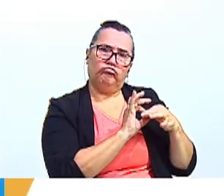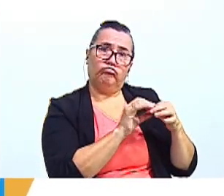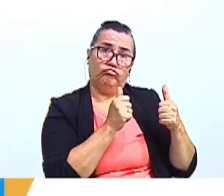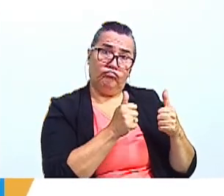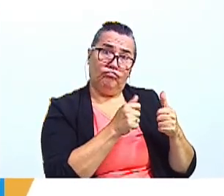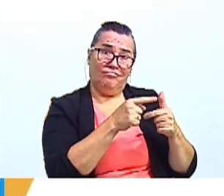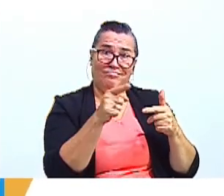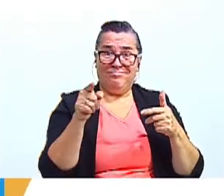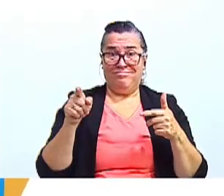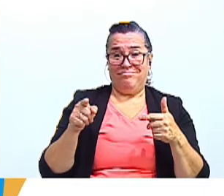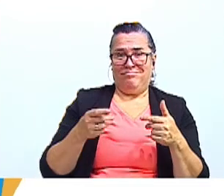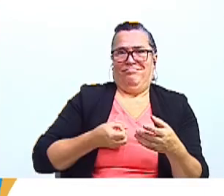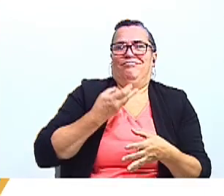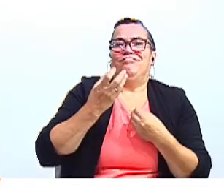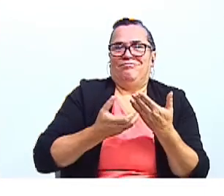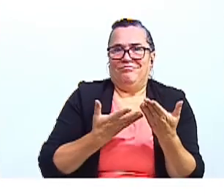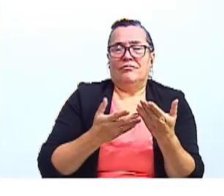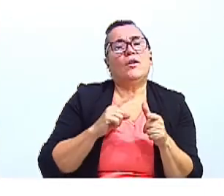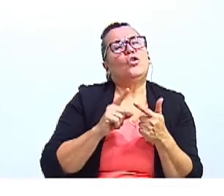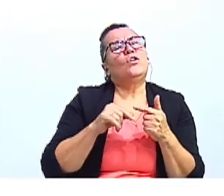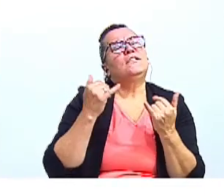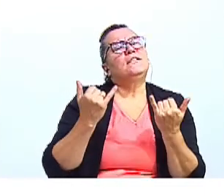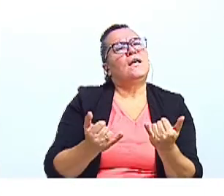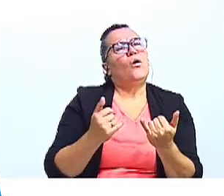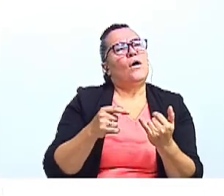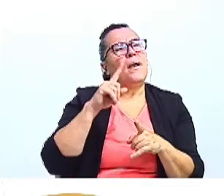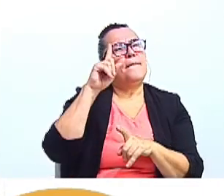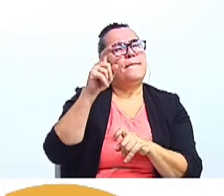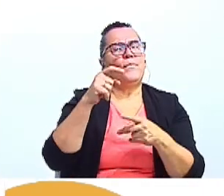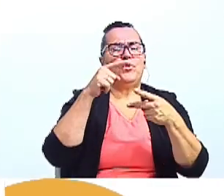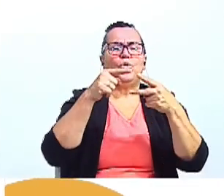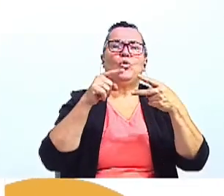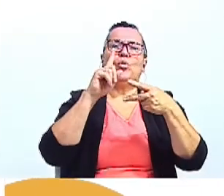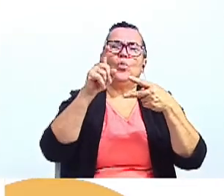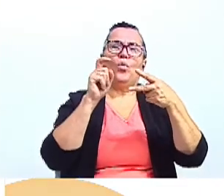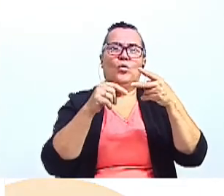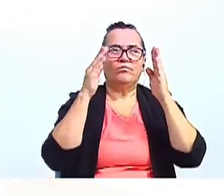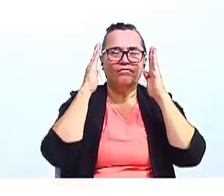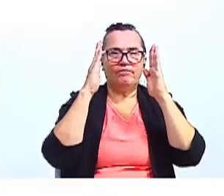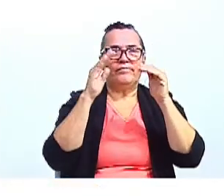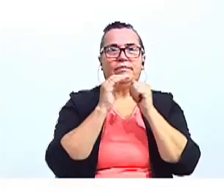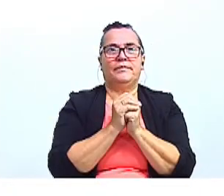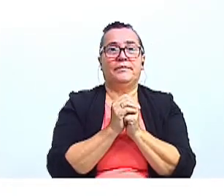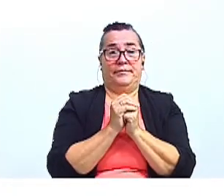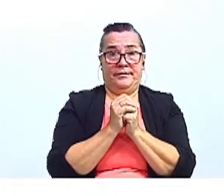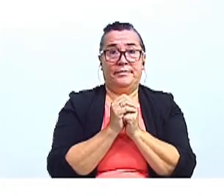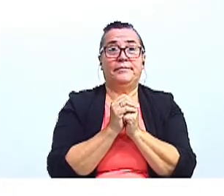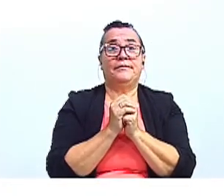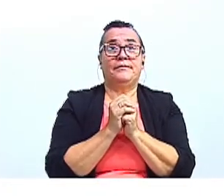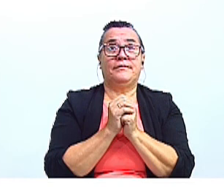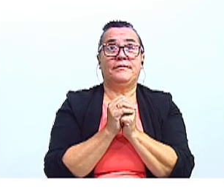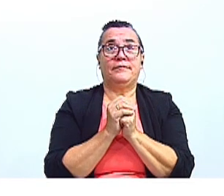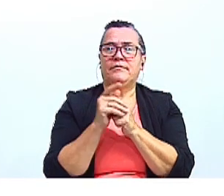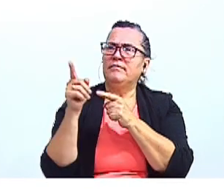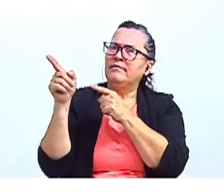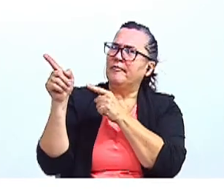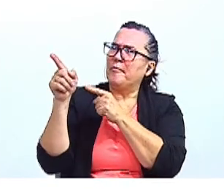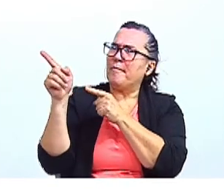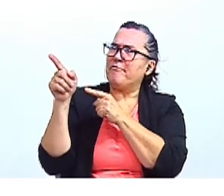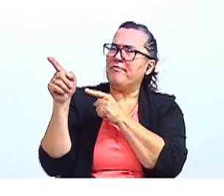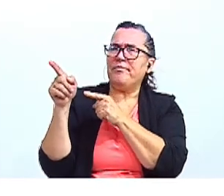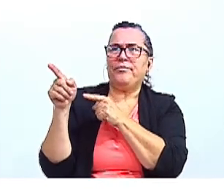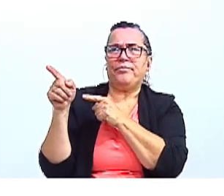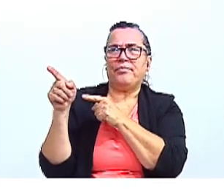okay? So I'm going to ask you these 2 questions, and pay attention, please. What was